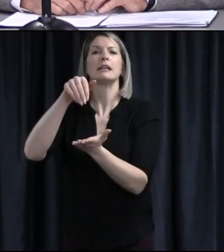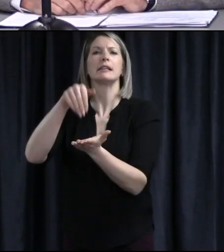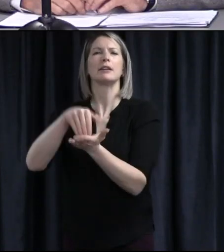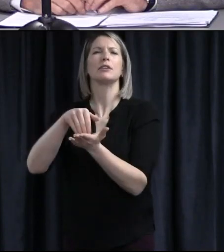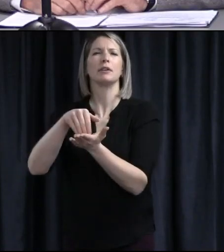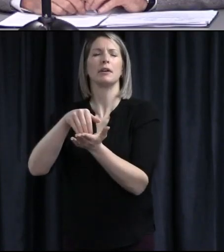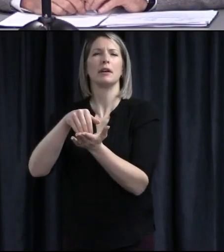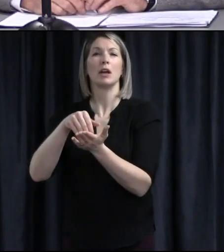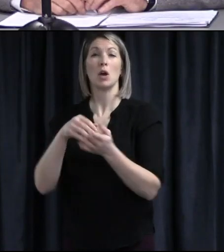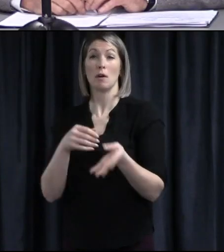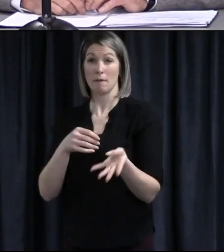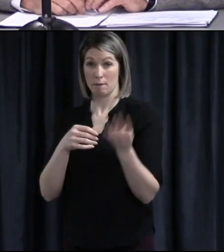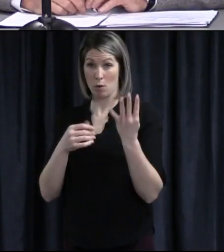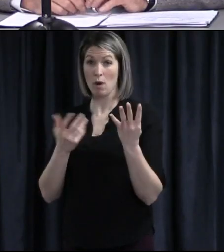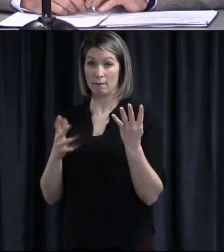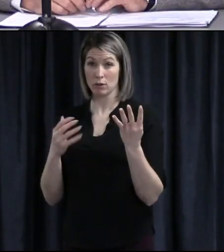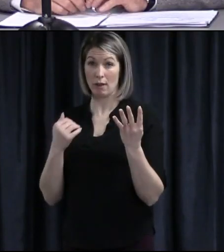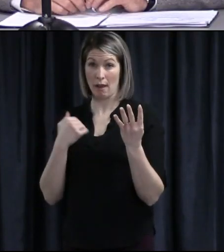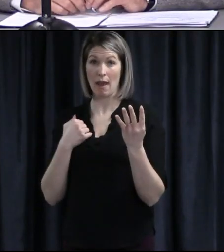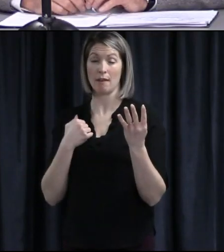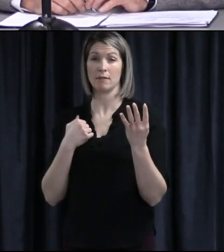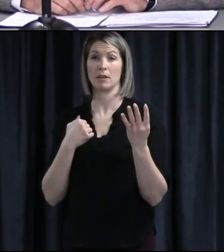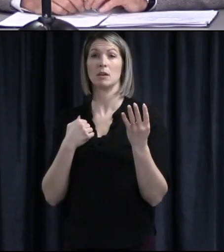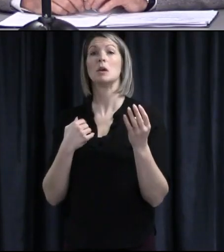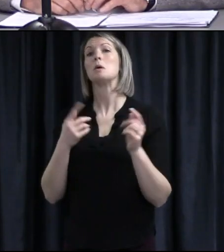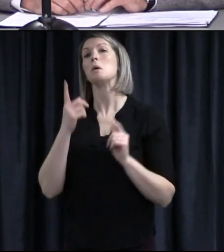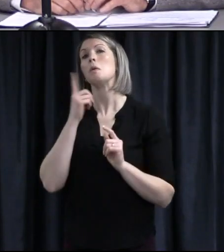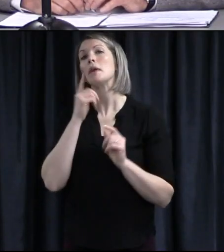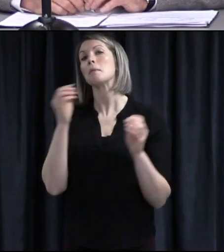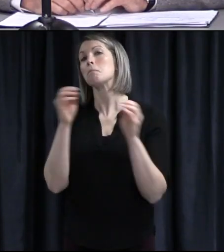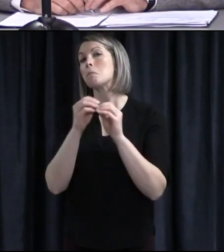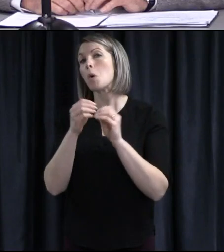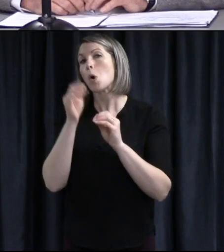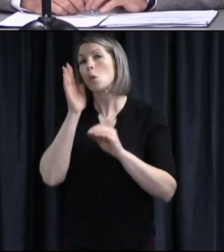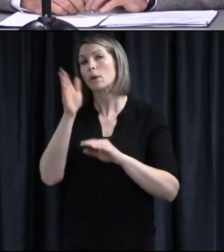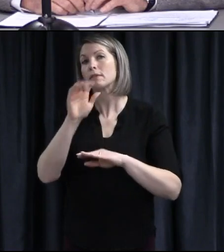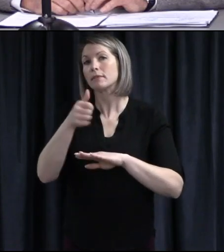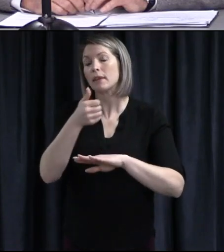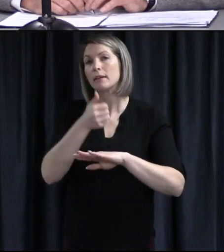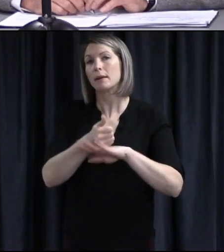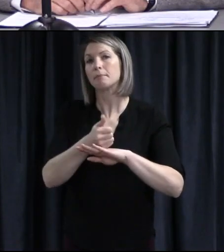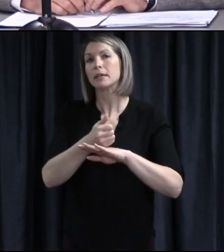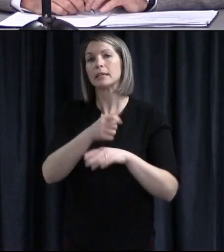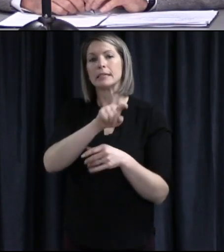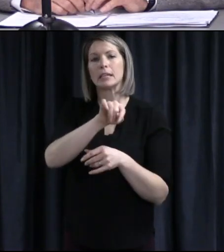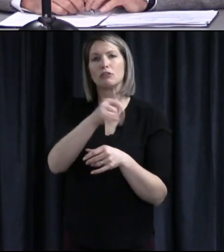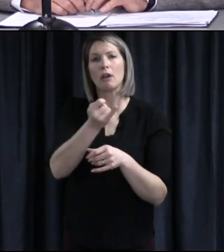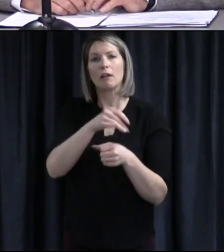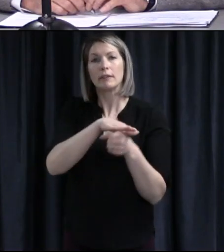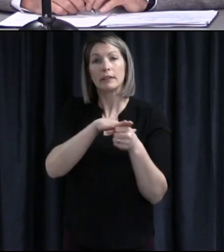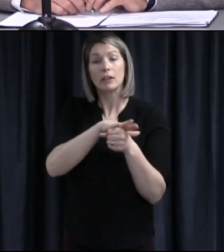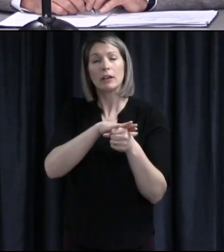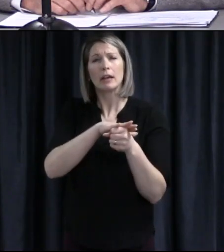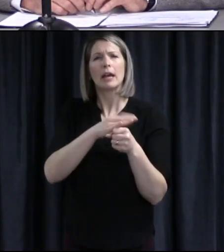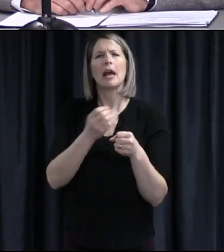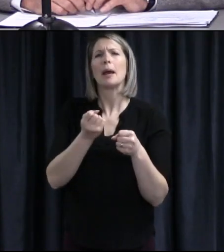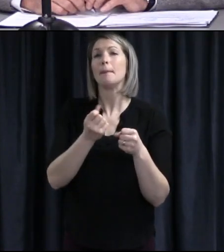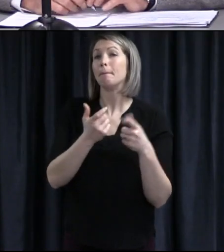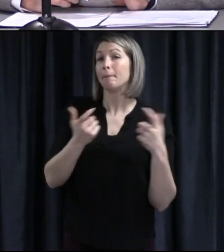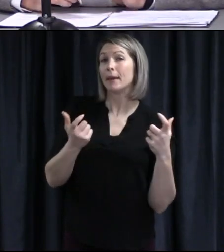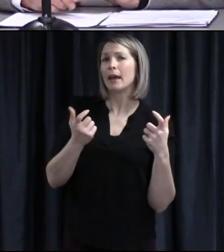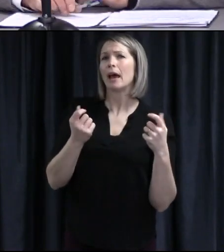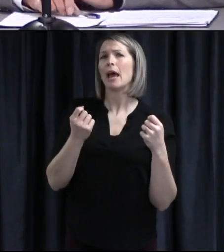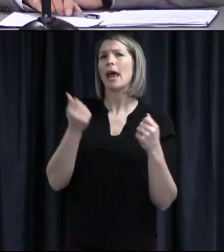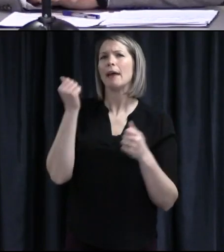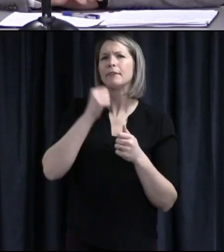testing is it possible to do here in the St. John's region? How many more than each